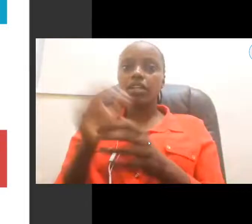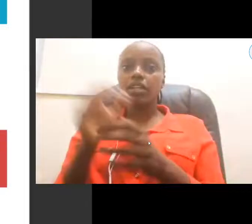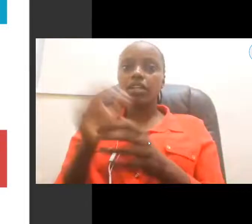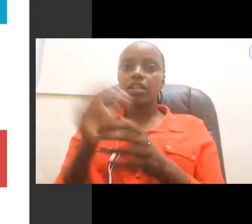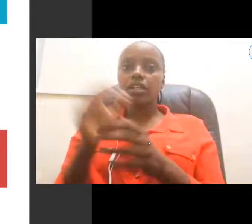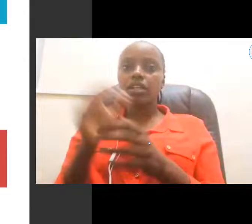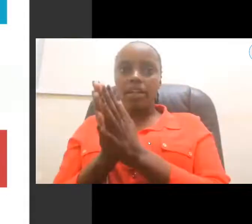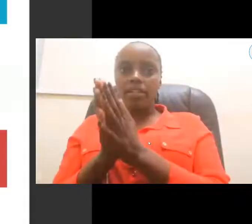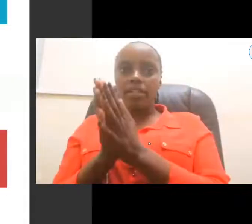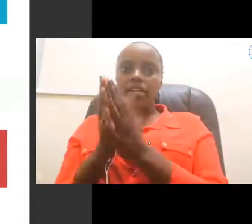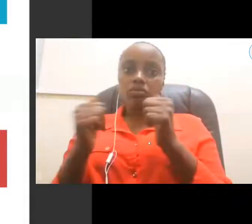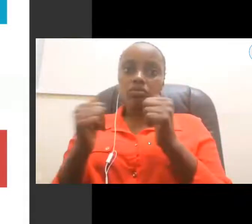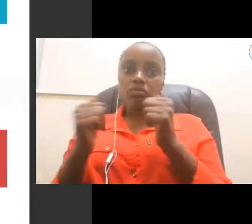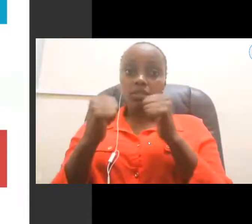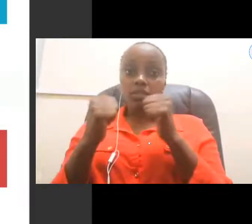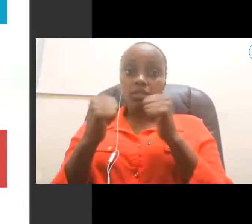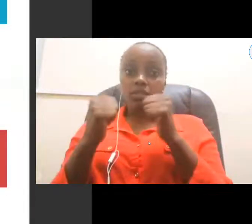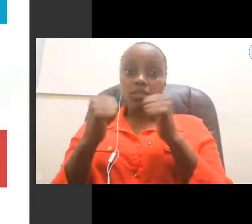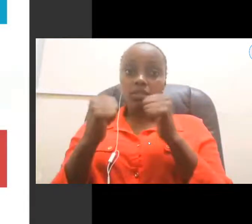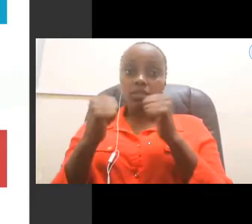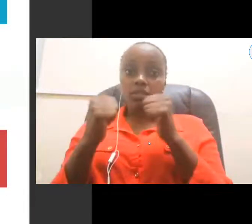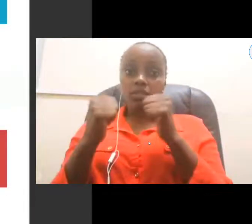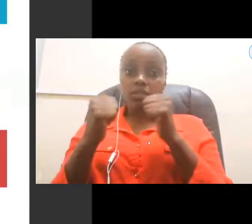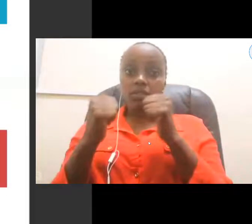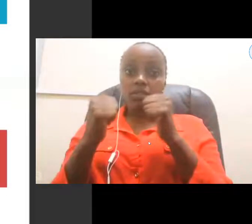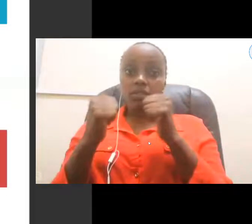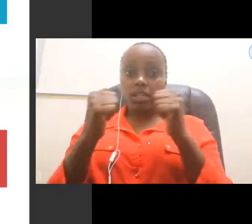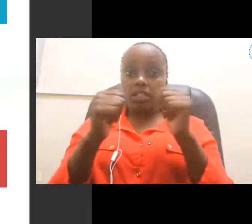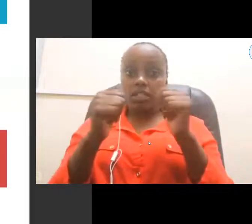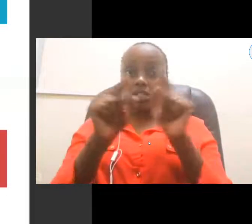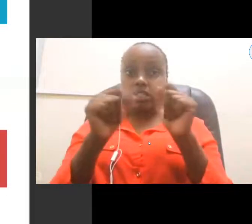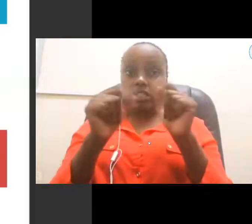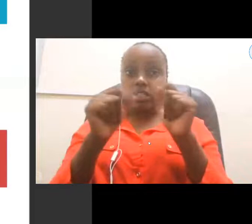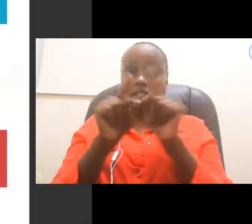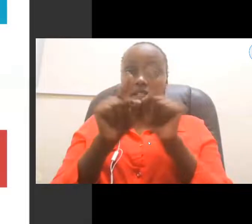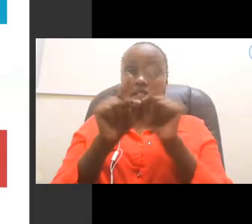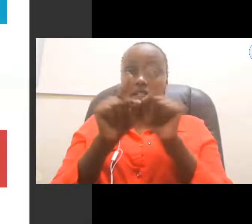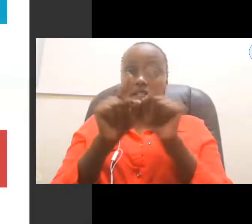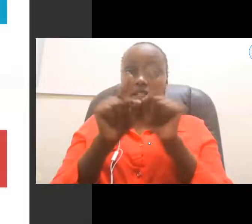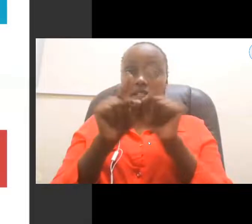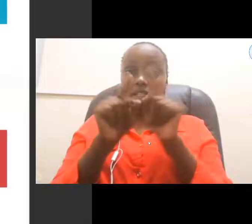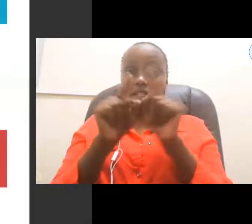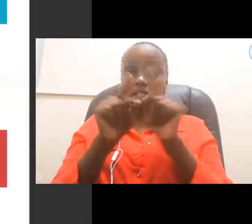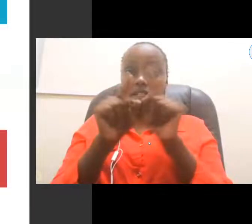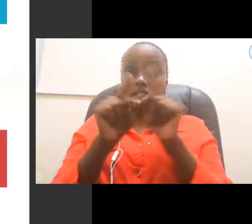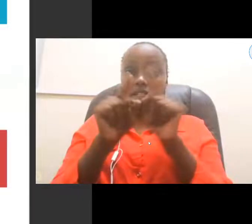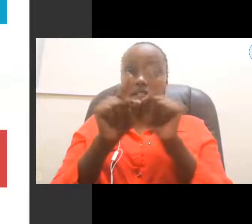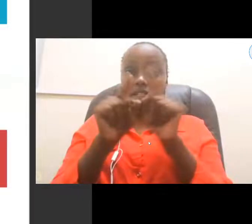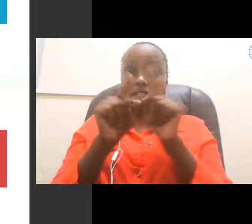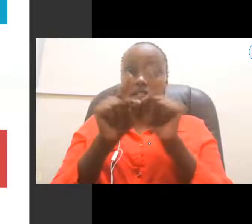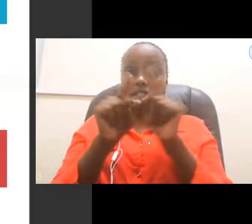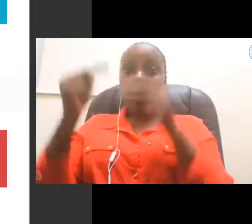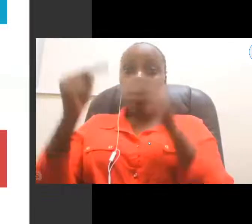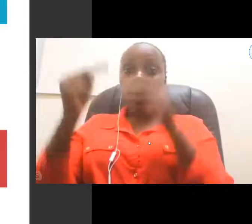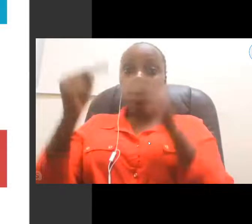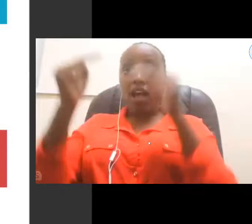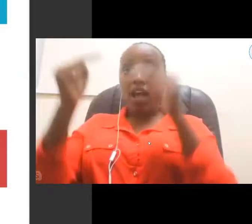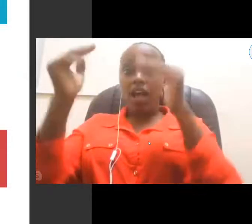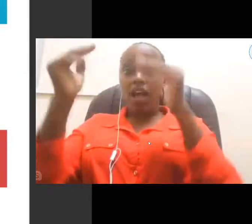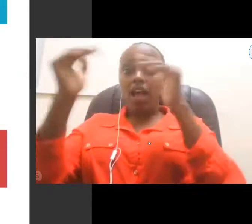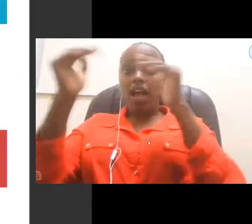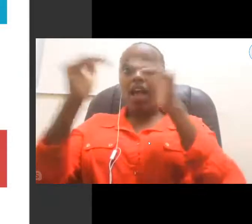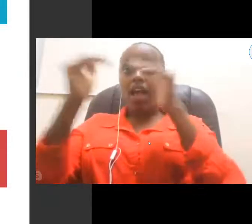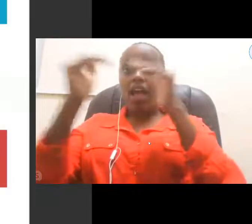advocacy, knowledge sharing, knowledge building in terms of research, capacity building, resource mobilization, and so